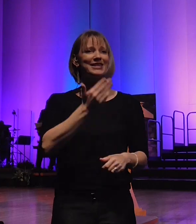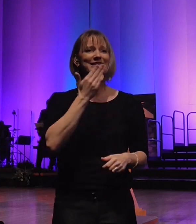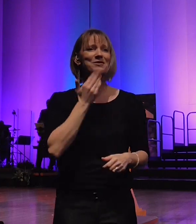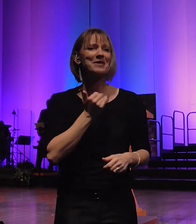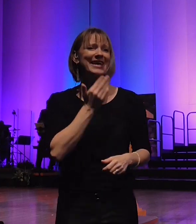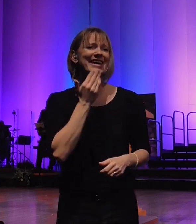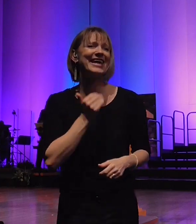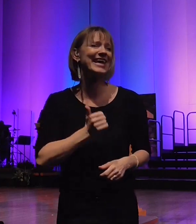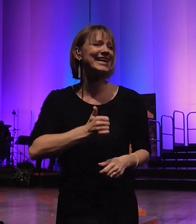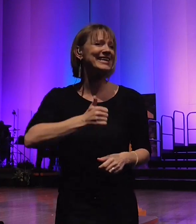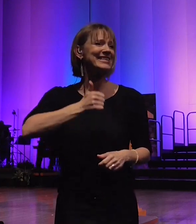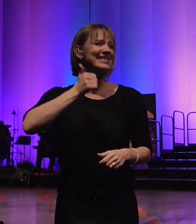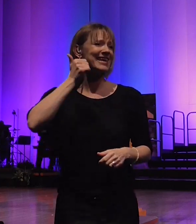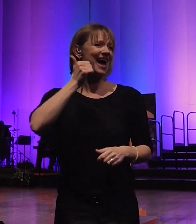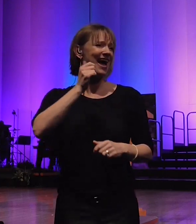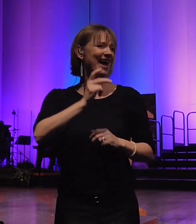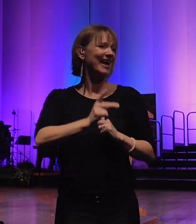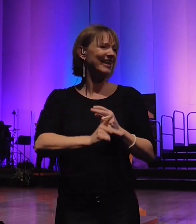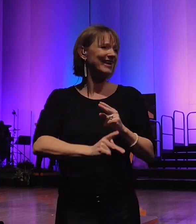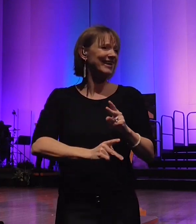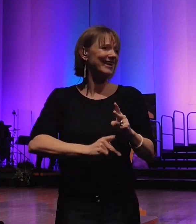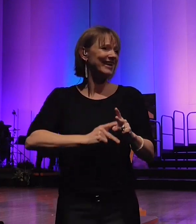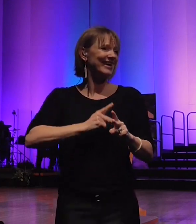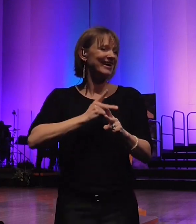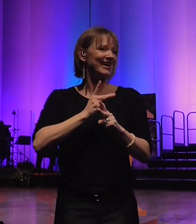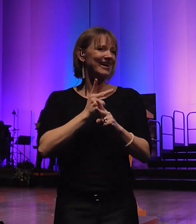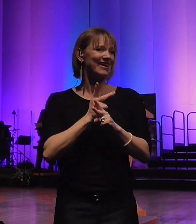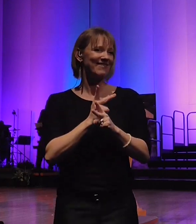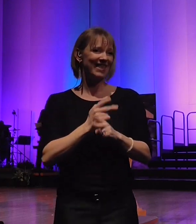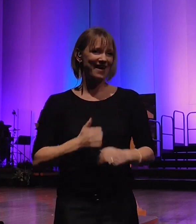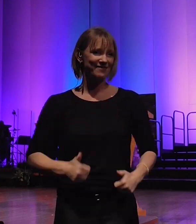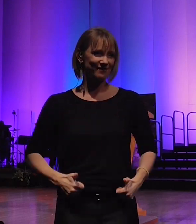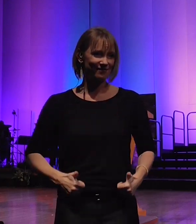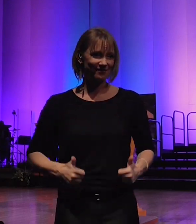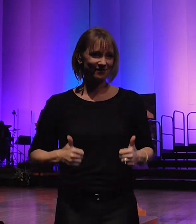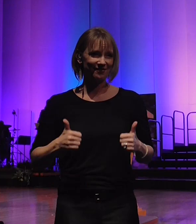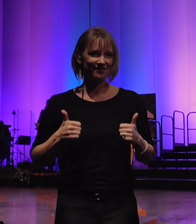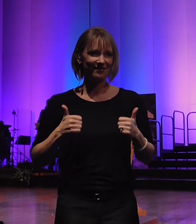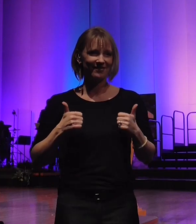to the sweetest kind of life.